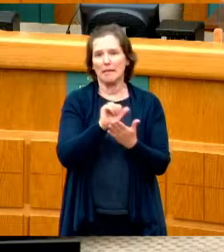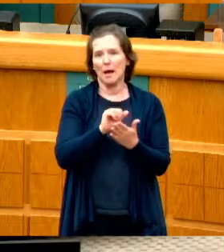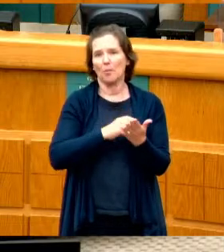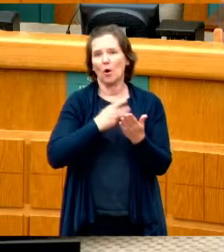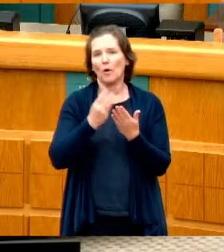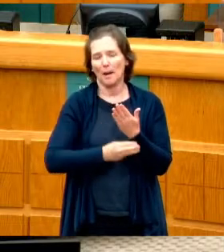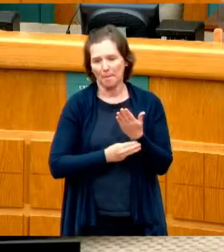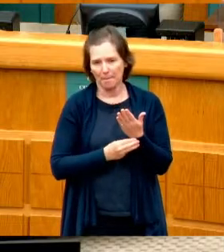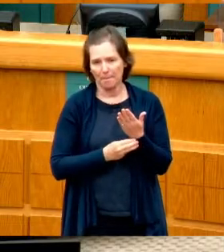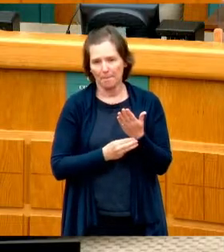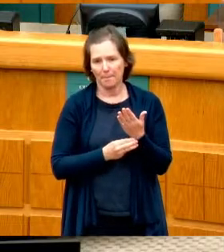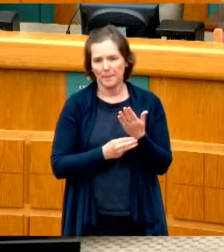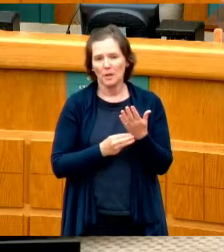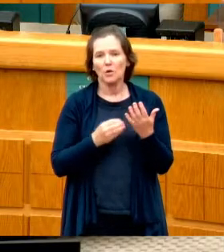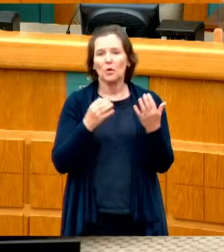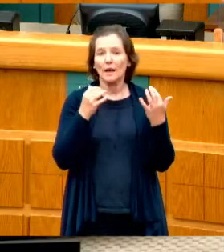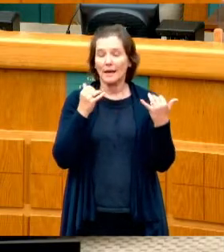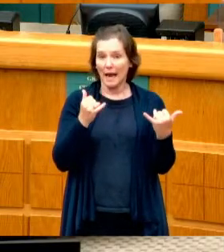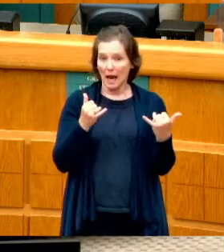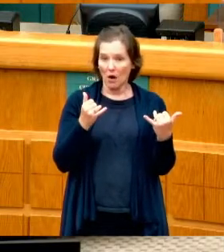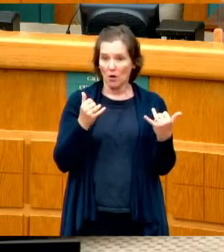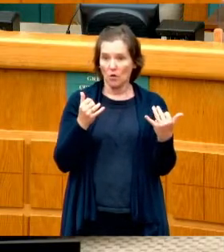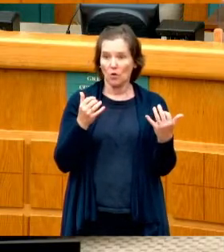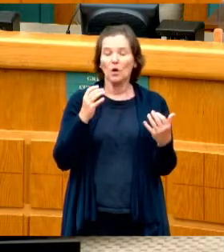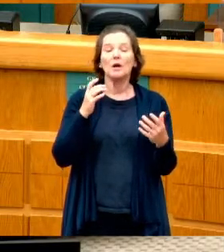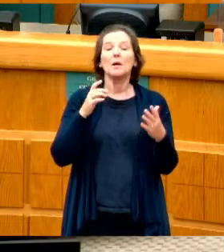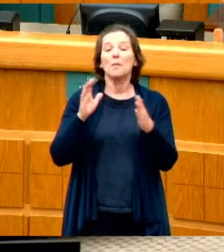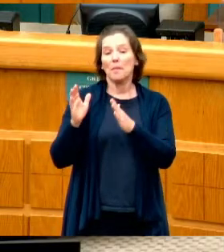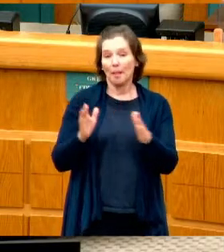As it stands now, we are aiming to complete all